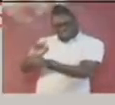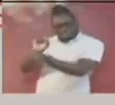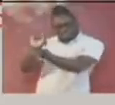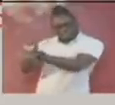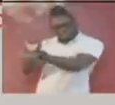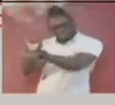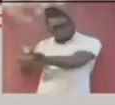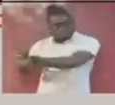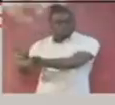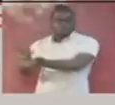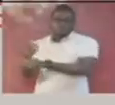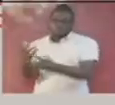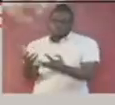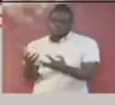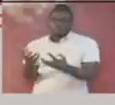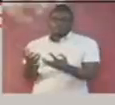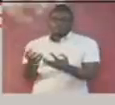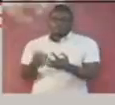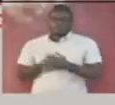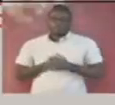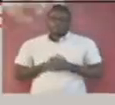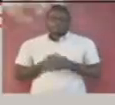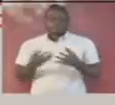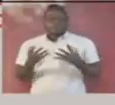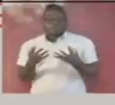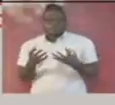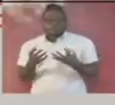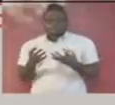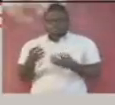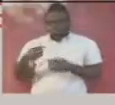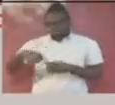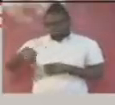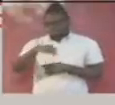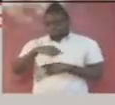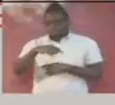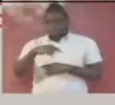dominion. It means we could tell the virus what to do, where to go.